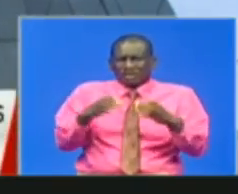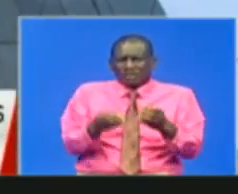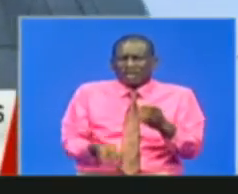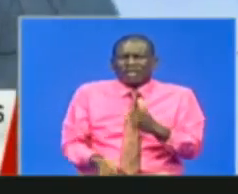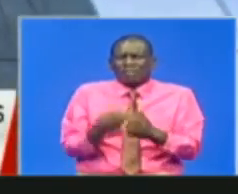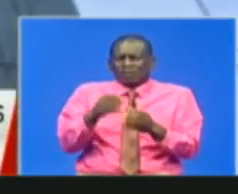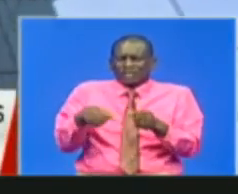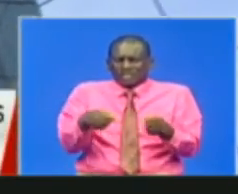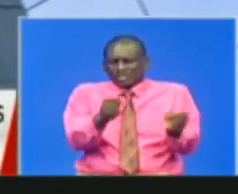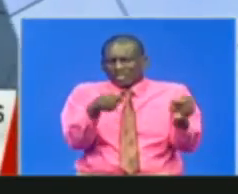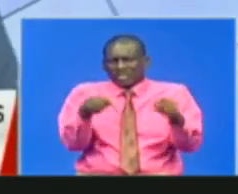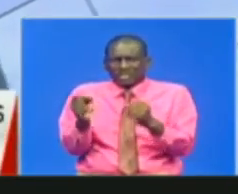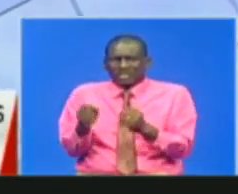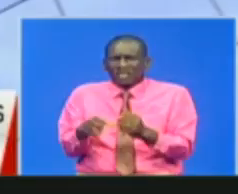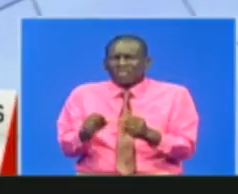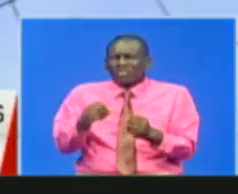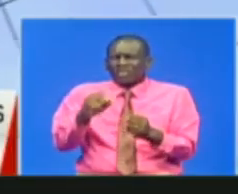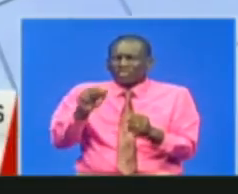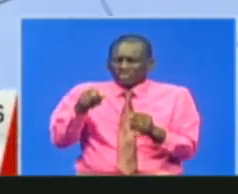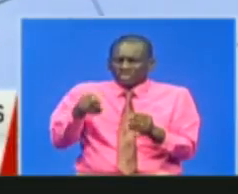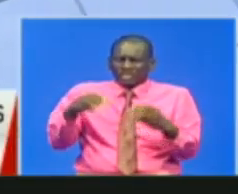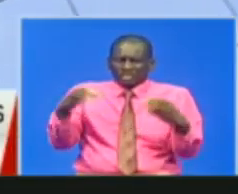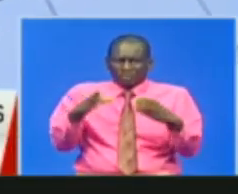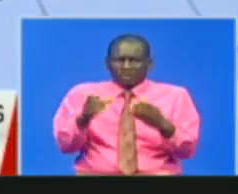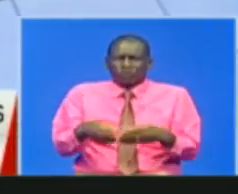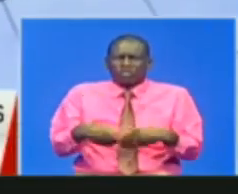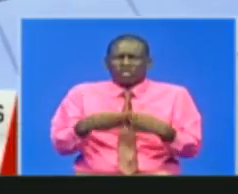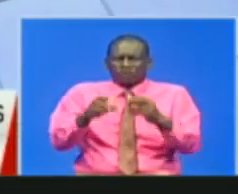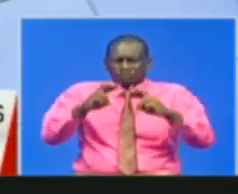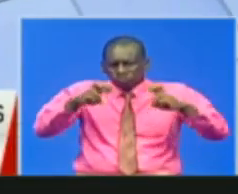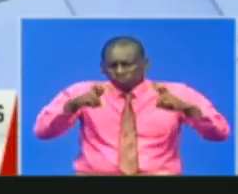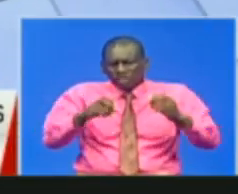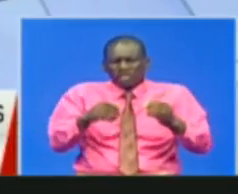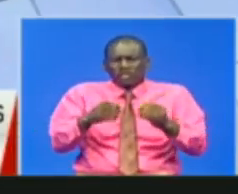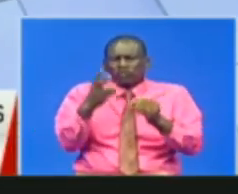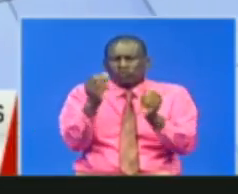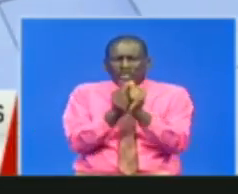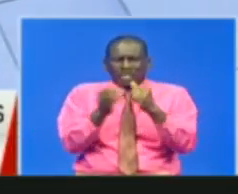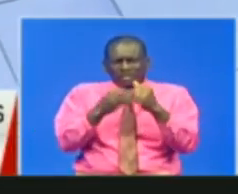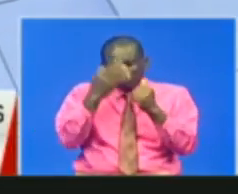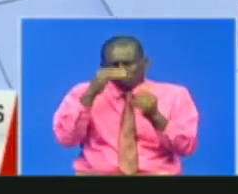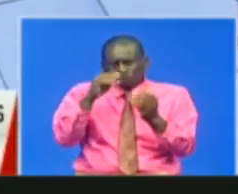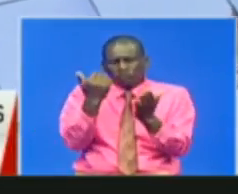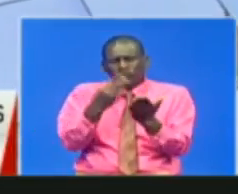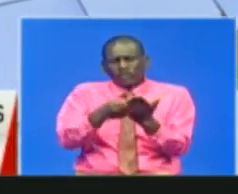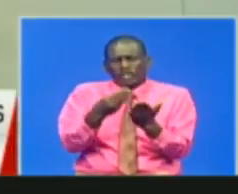River Mining was placed under administration in August 2018 amidst deepening financial woes.